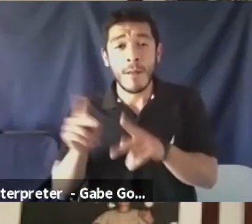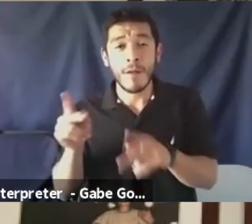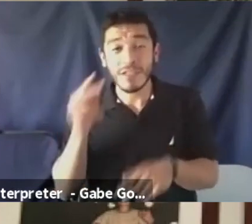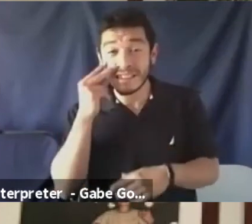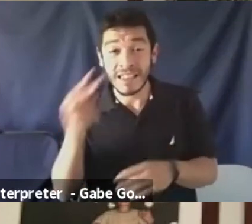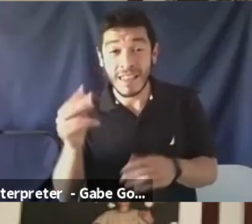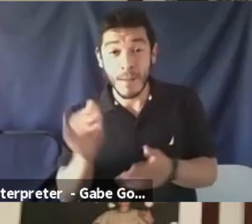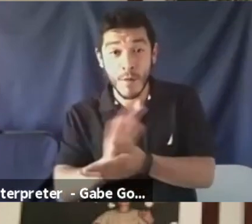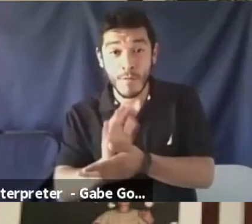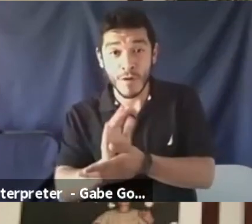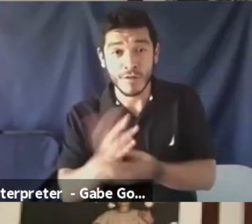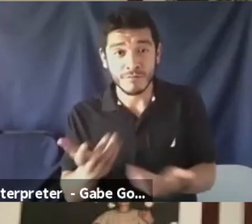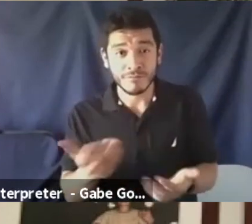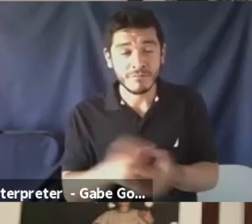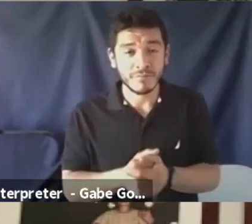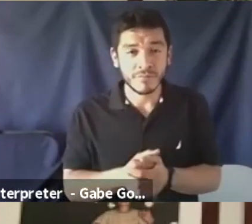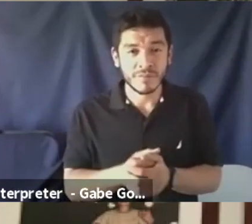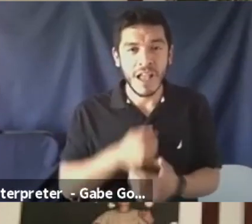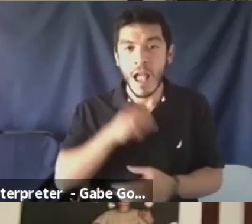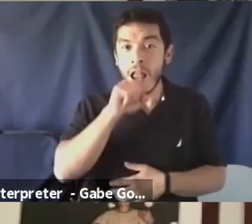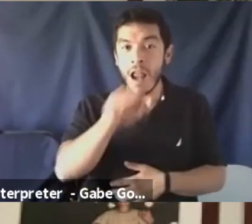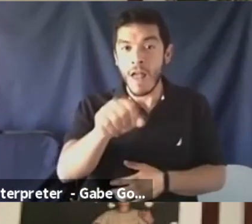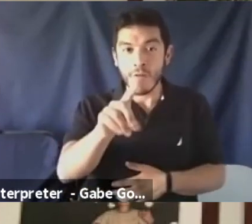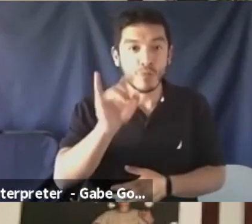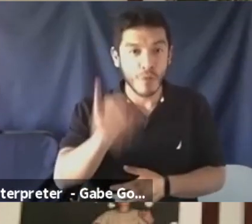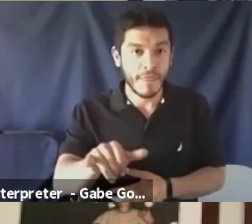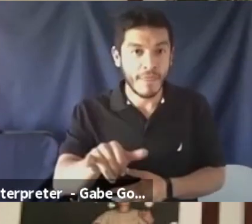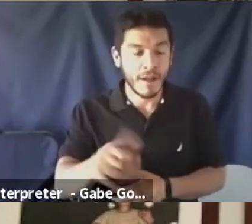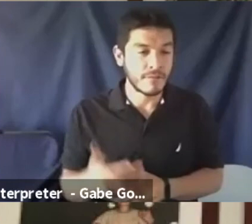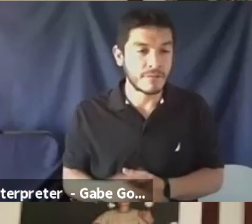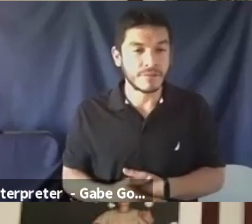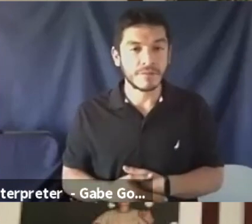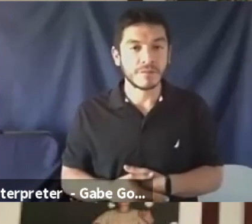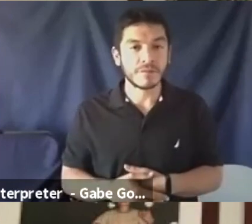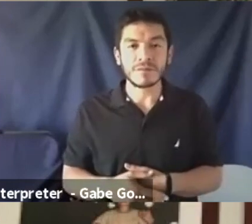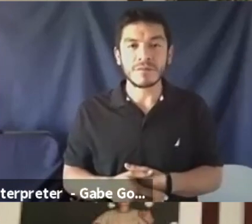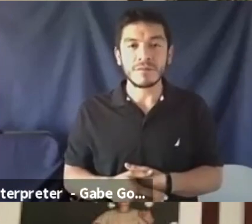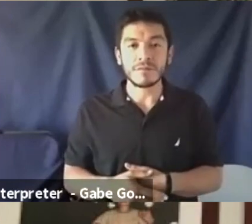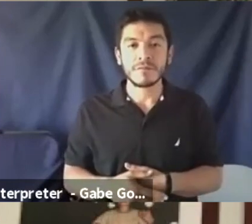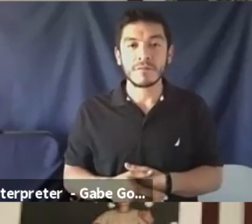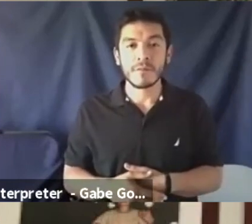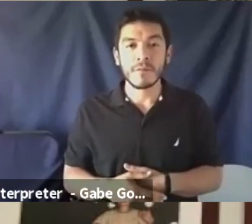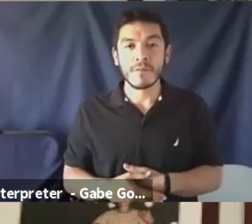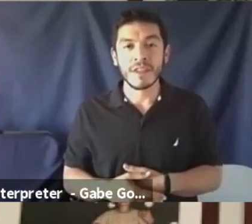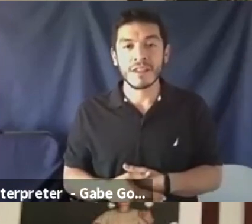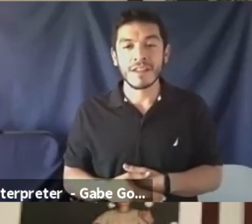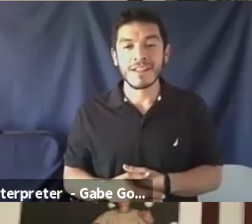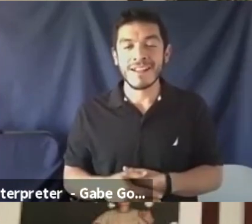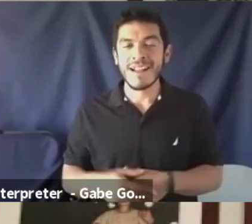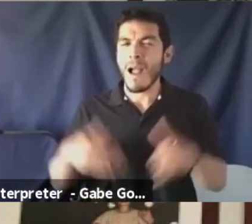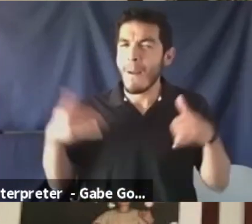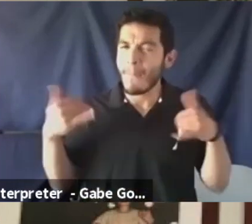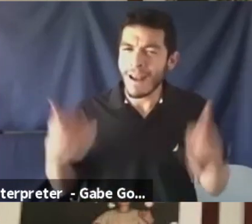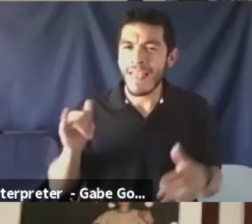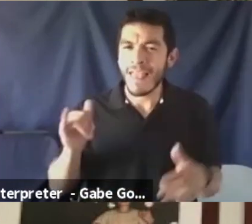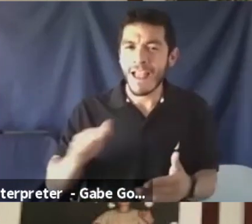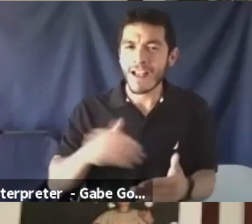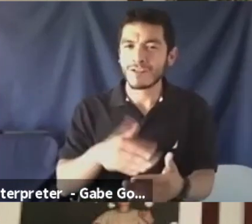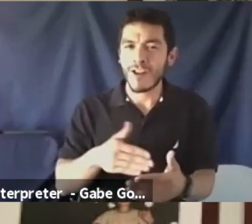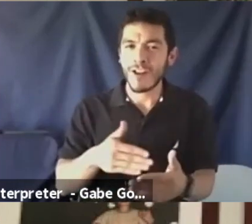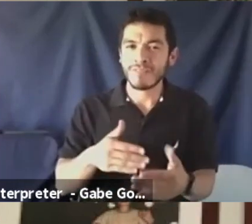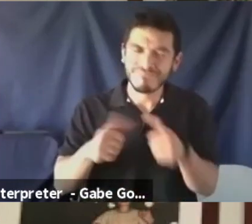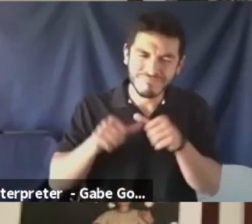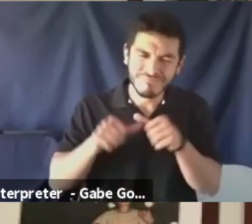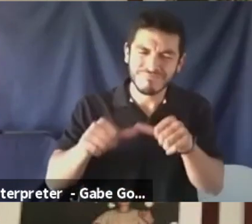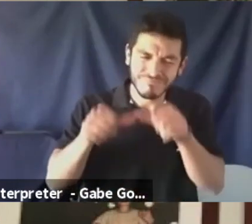movie? So we'd love for you to do that. Play the crap out of the song. We want you to listen to the song